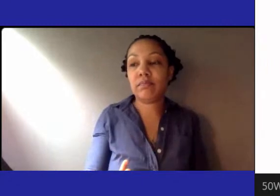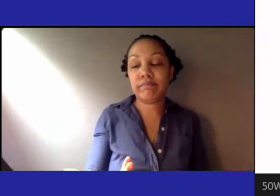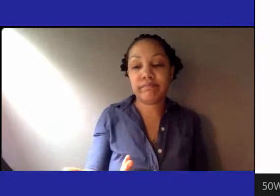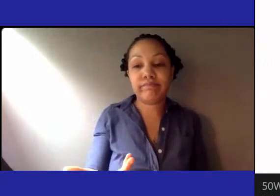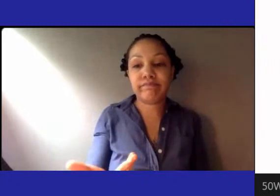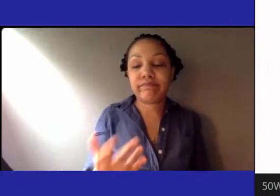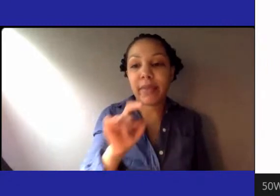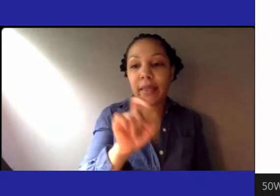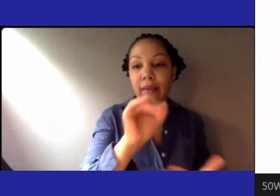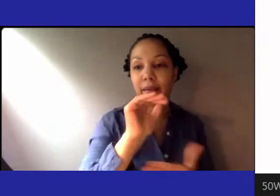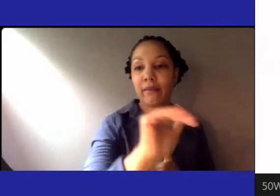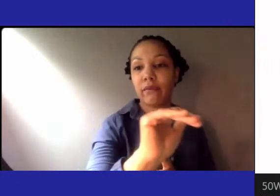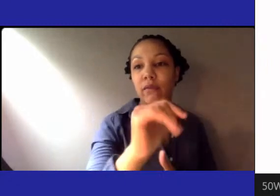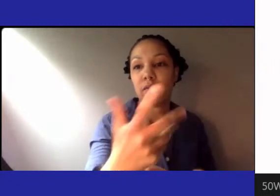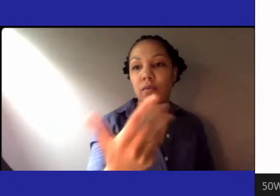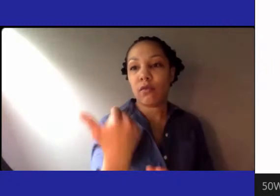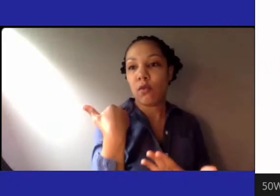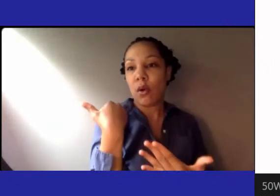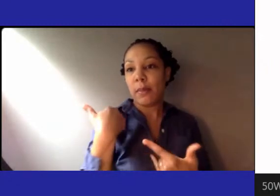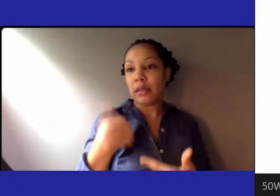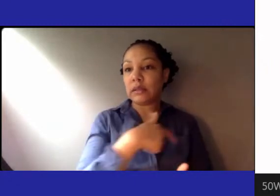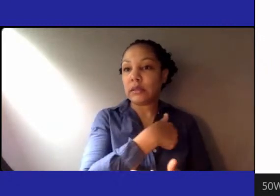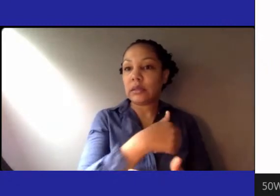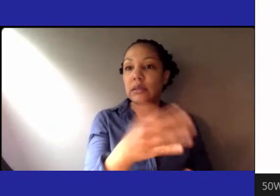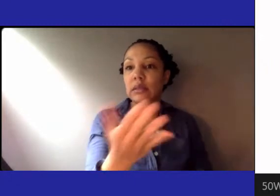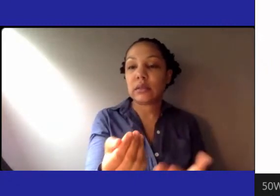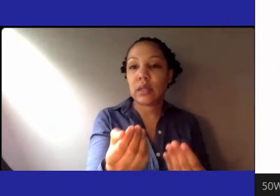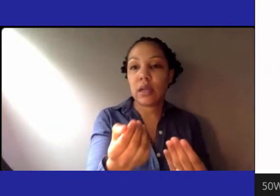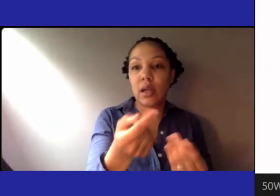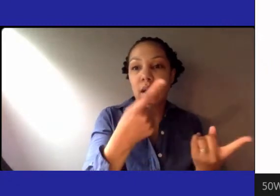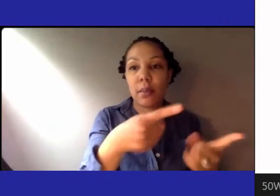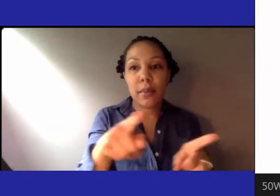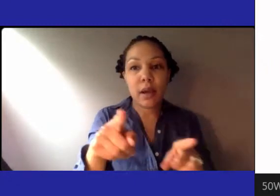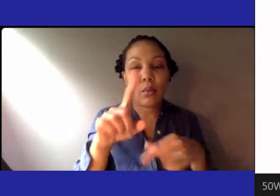not unnecessarily, we